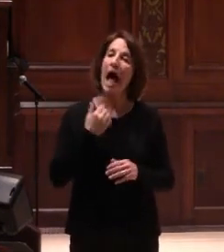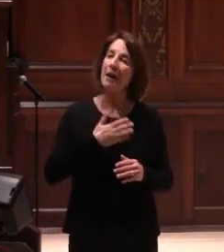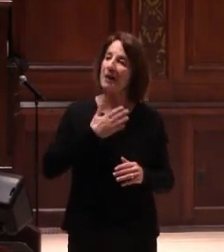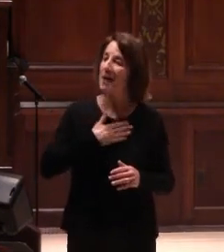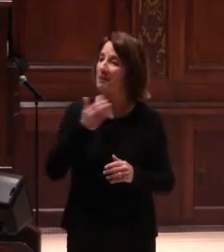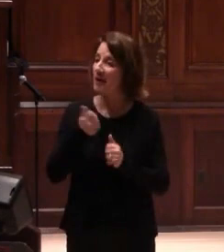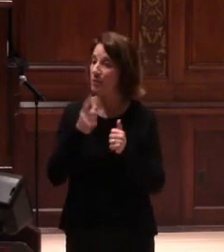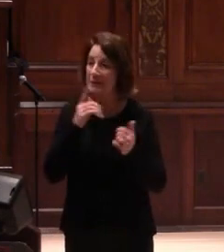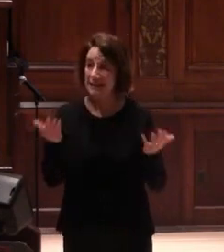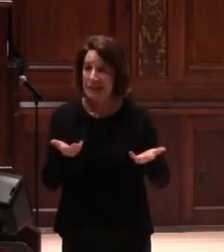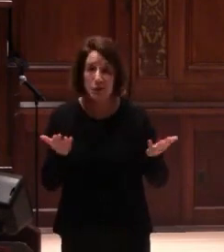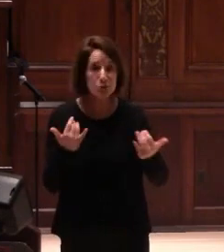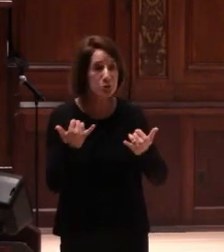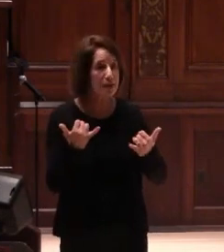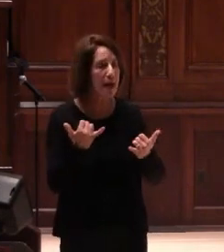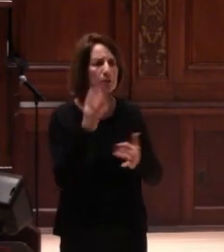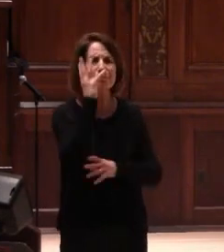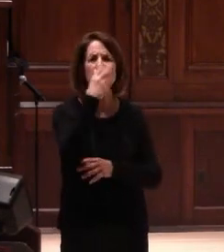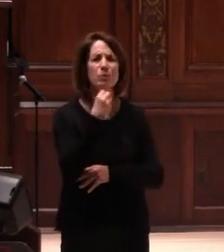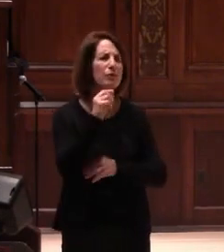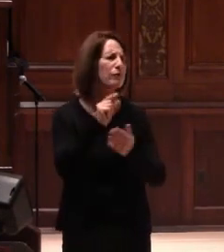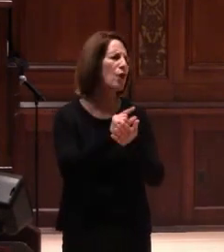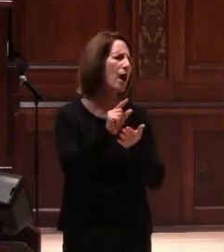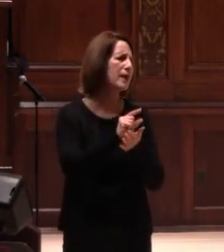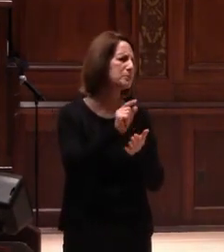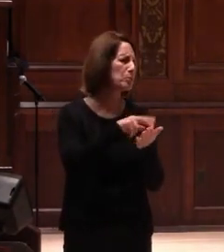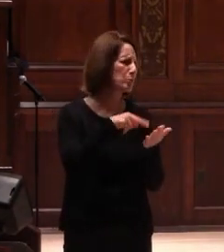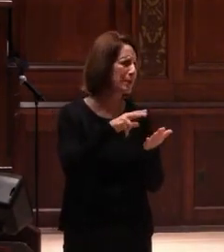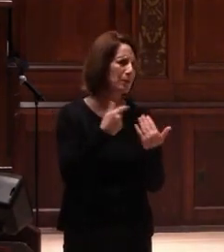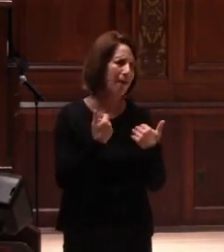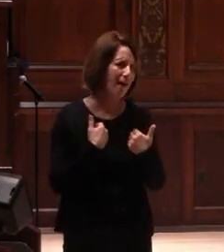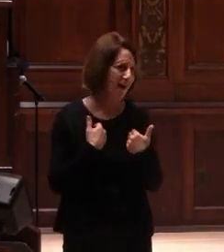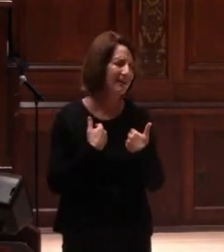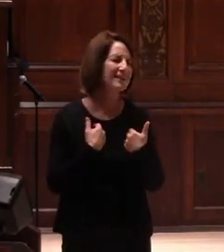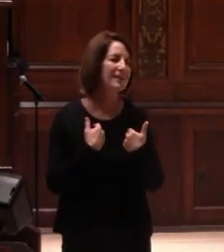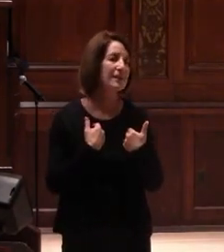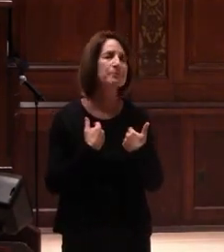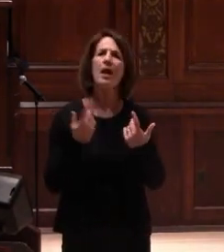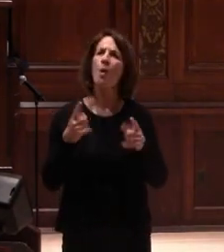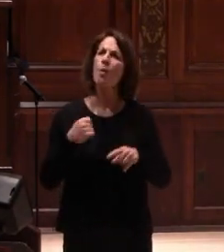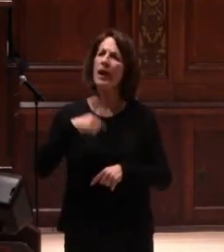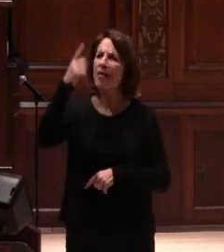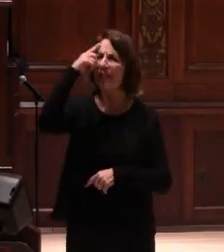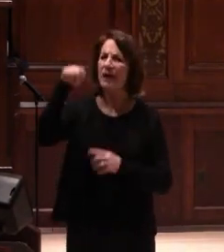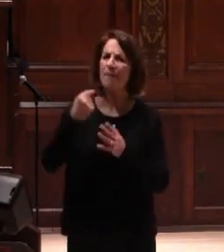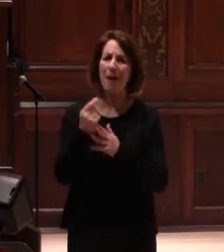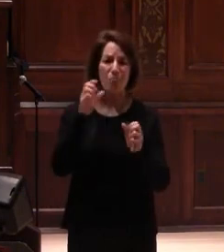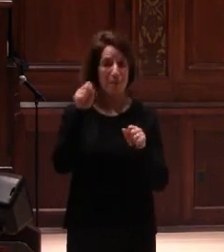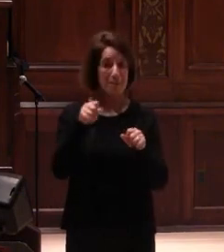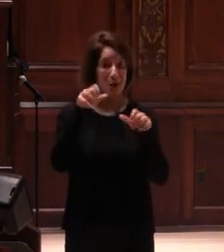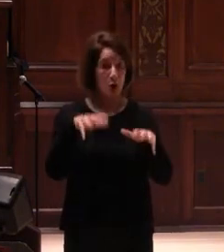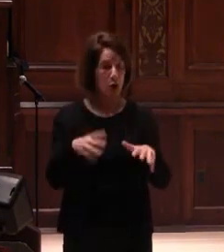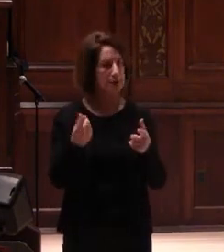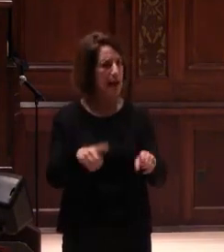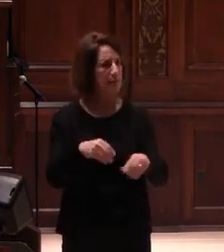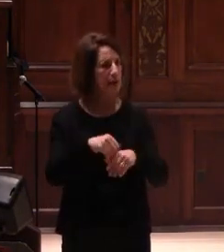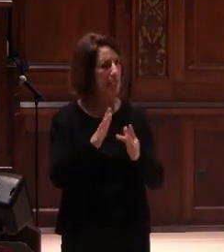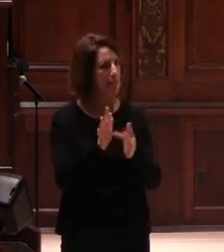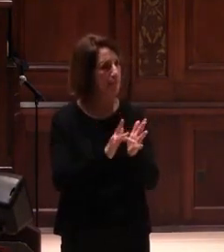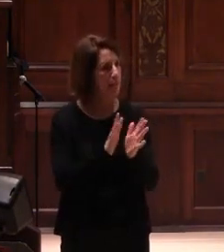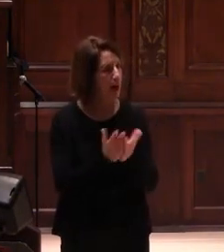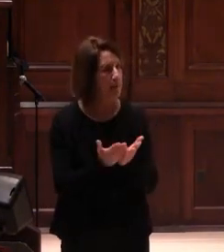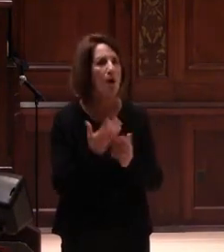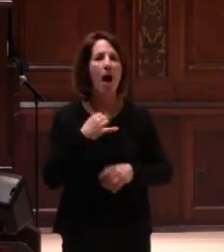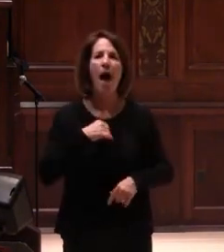everybody's here today, and what a beautiful gospel reading that we had. When I think about the miracles that take place in the Bible, I think